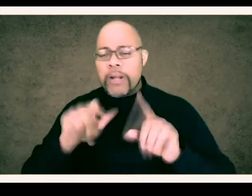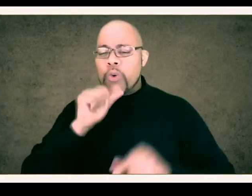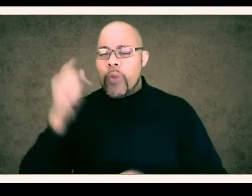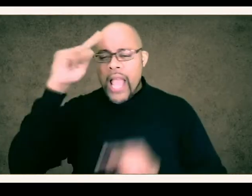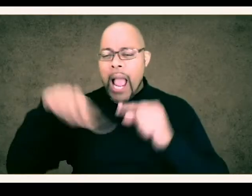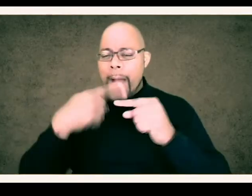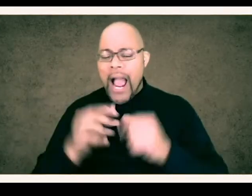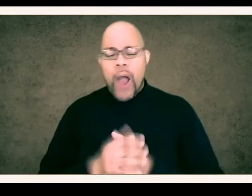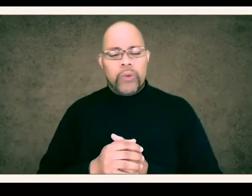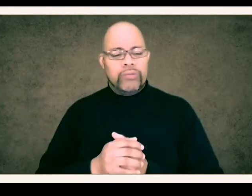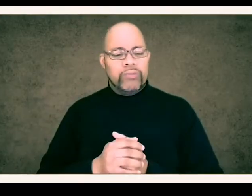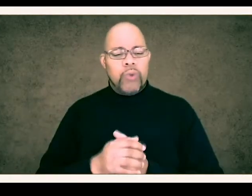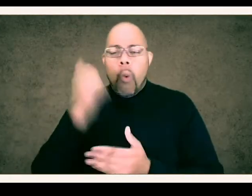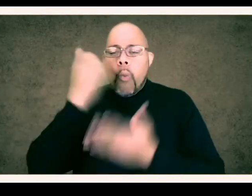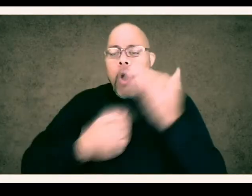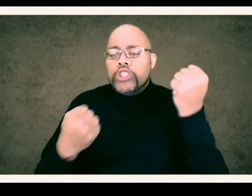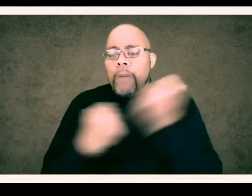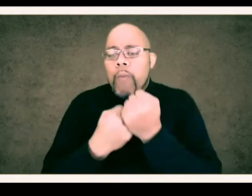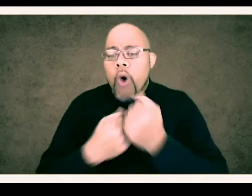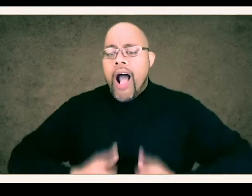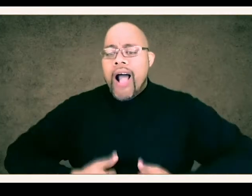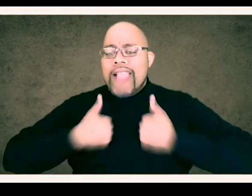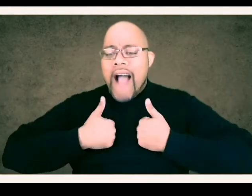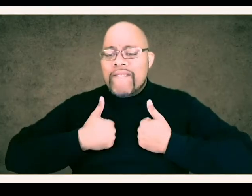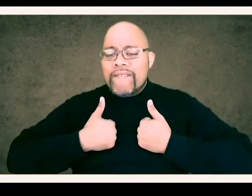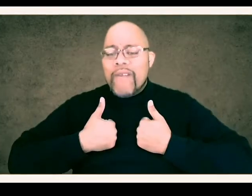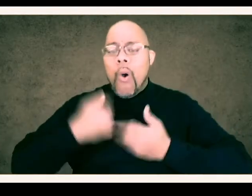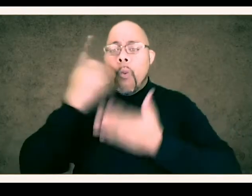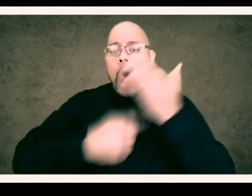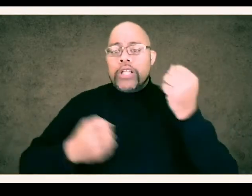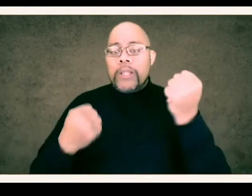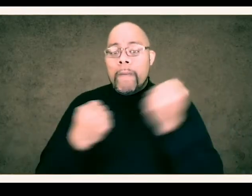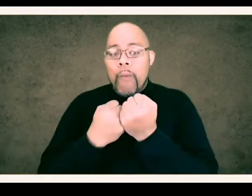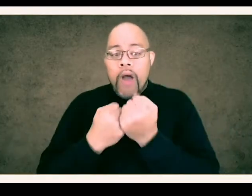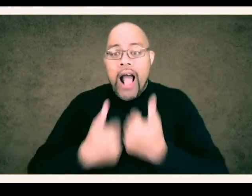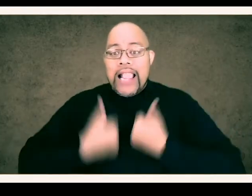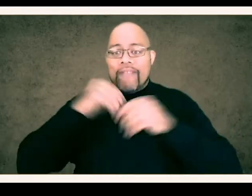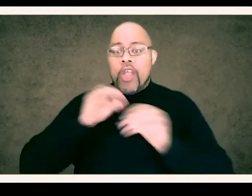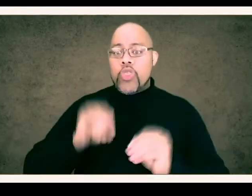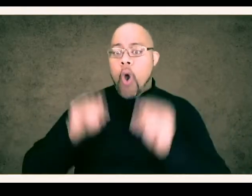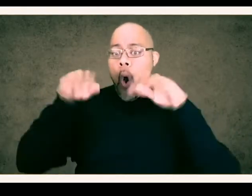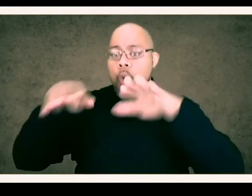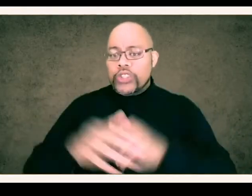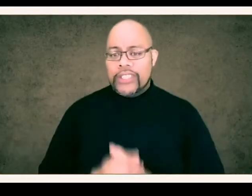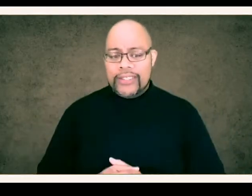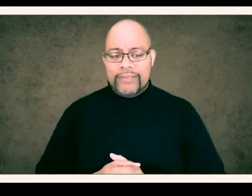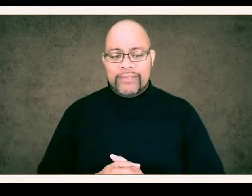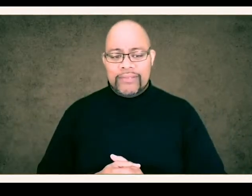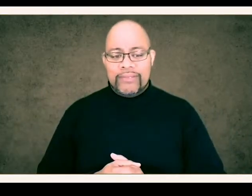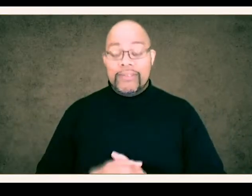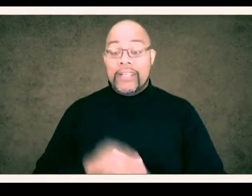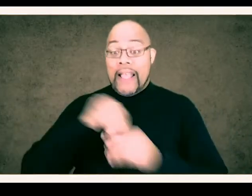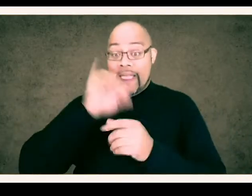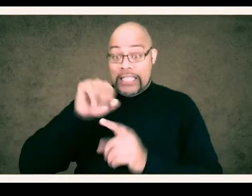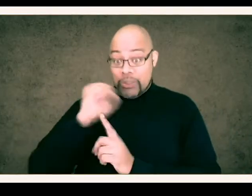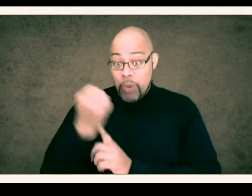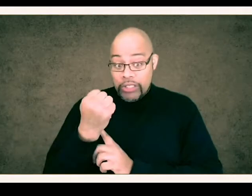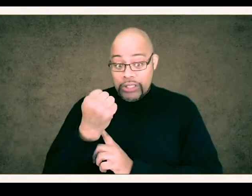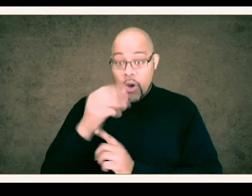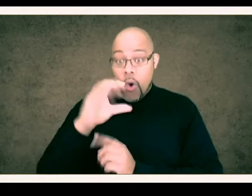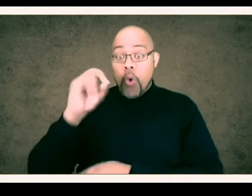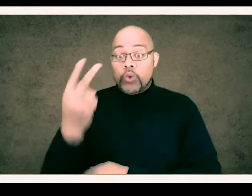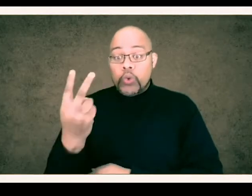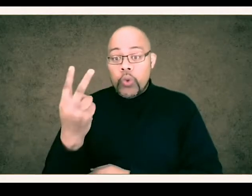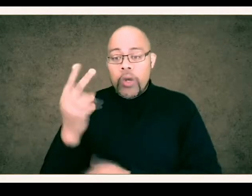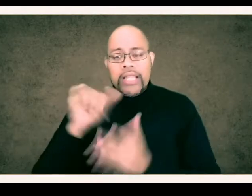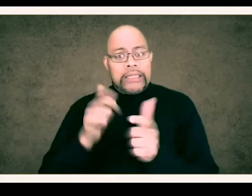actually think about what supports life and what supports life in the ocean. In this case,